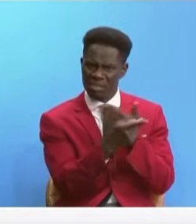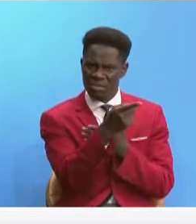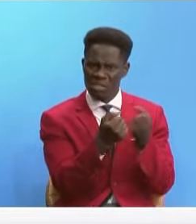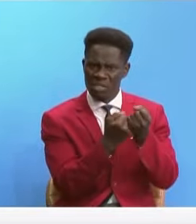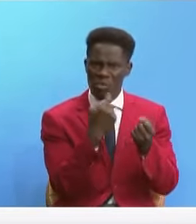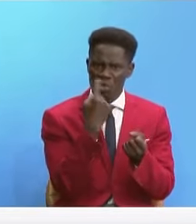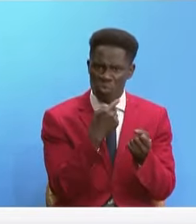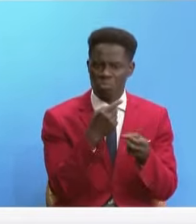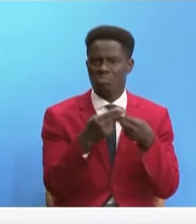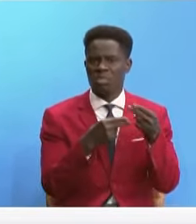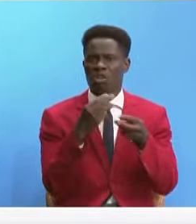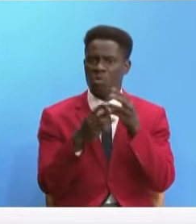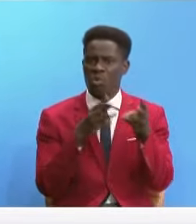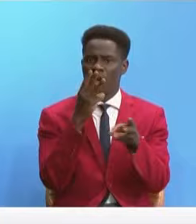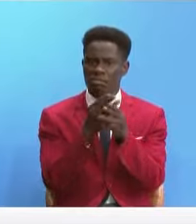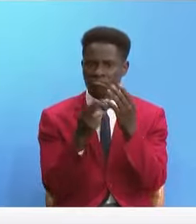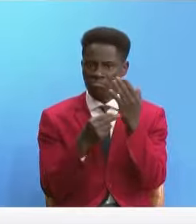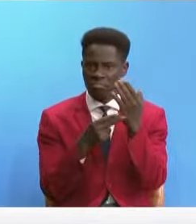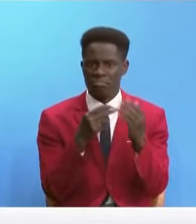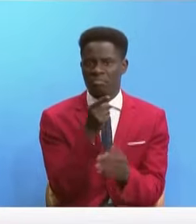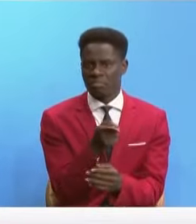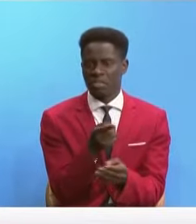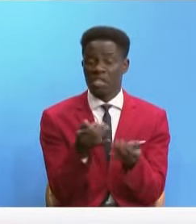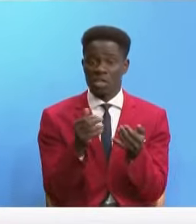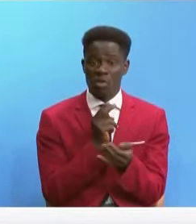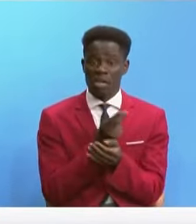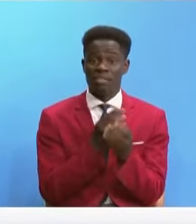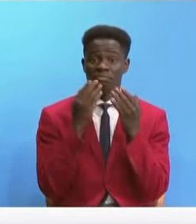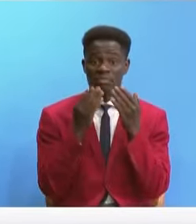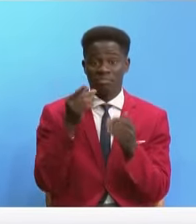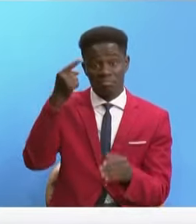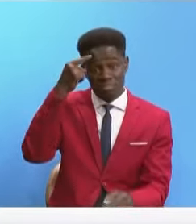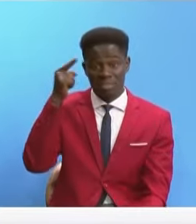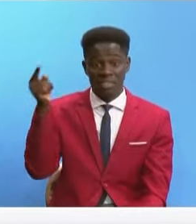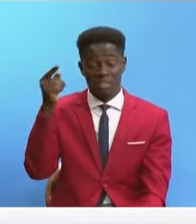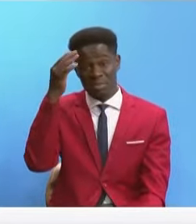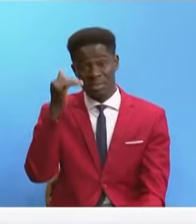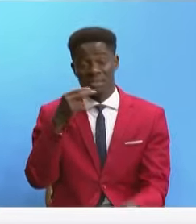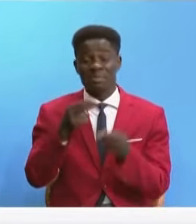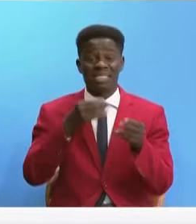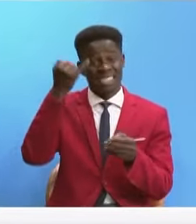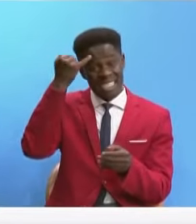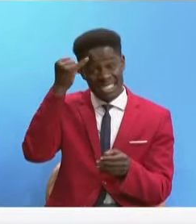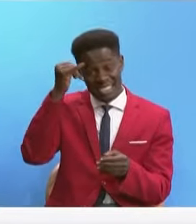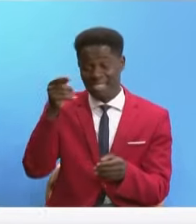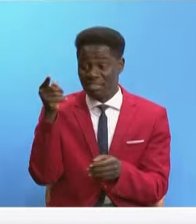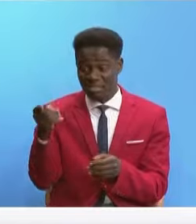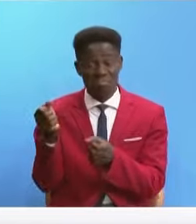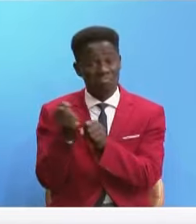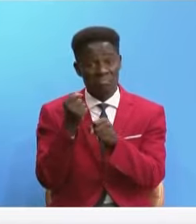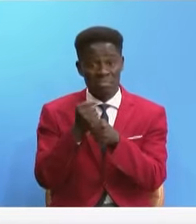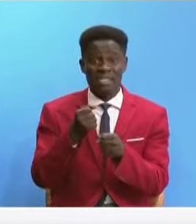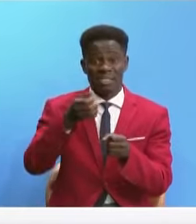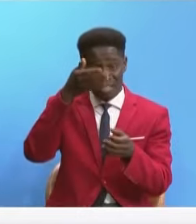we really thank the government for this initiative. It has made our learners come back to